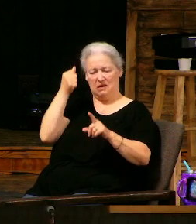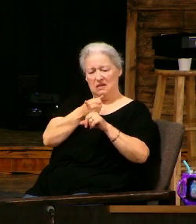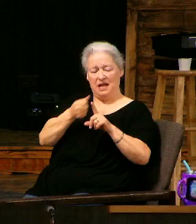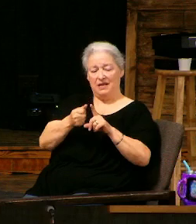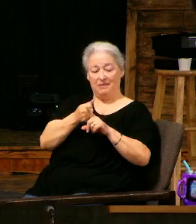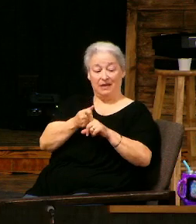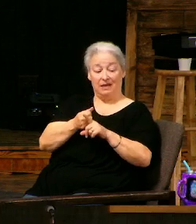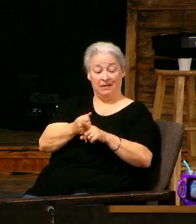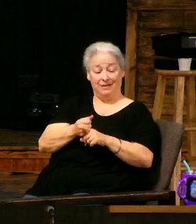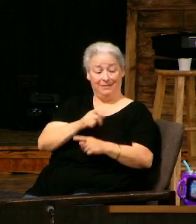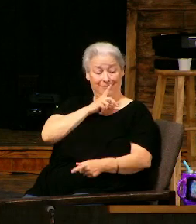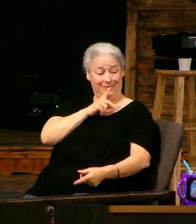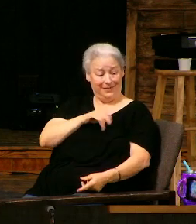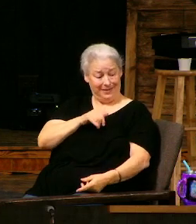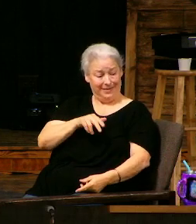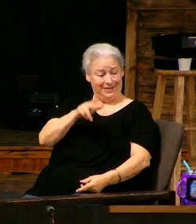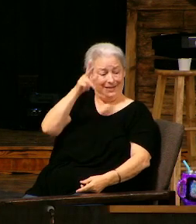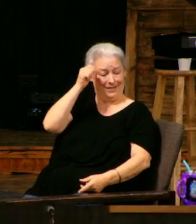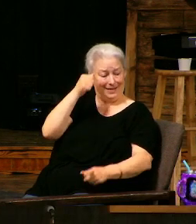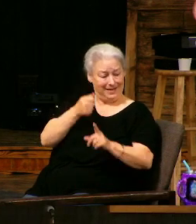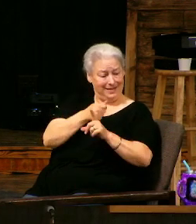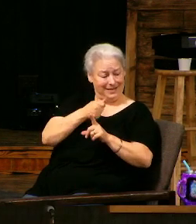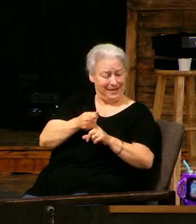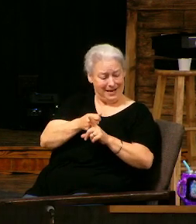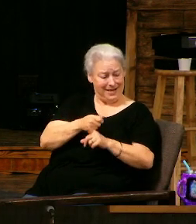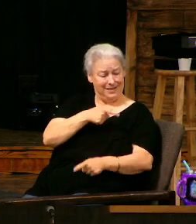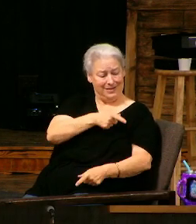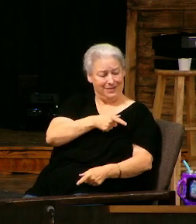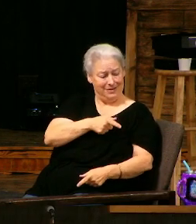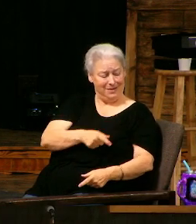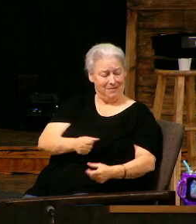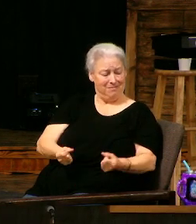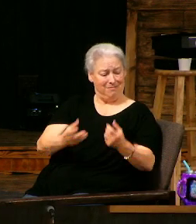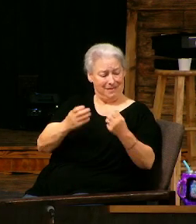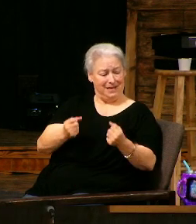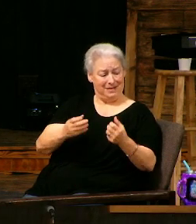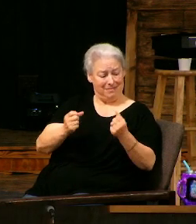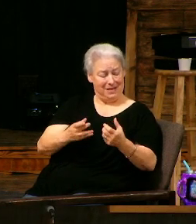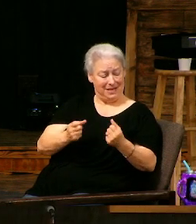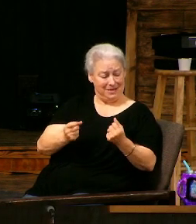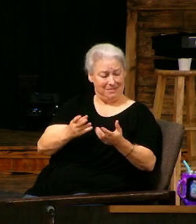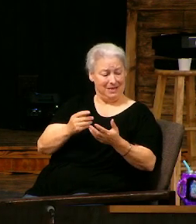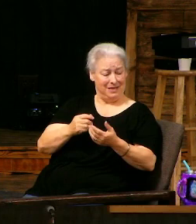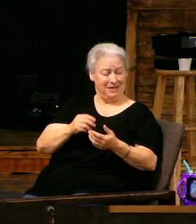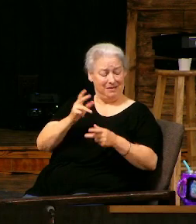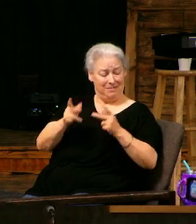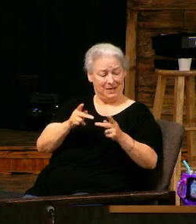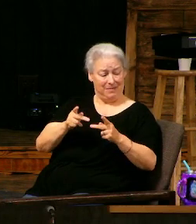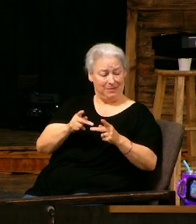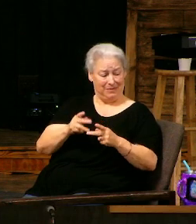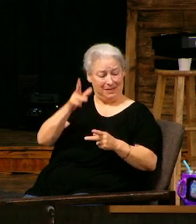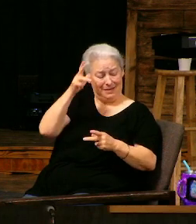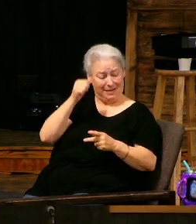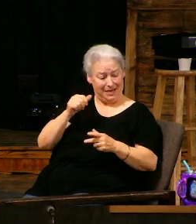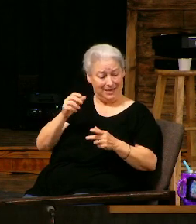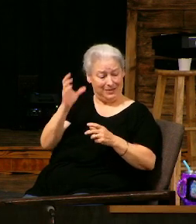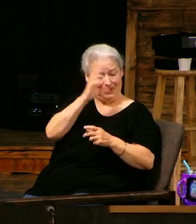out of how many billions of folks are on the face of the earth, he searched you down in White Rock, Texas, and jumped on